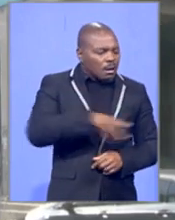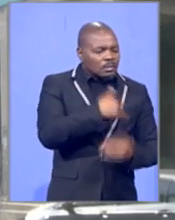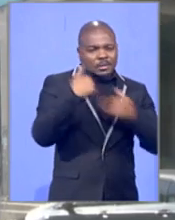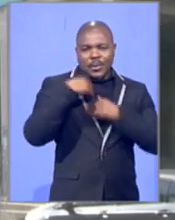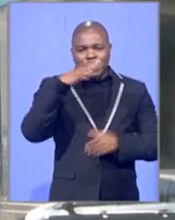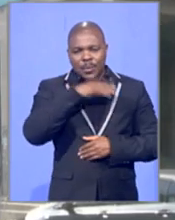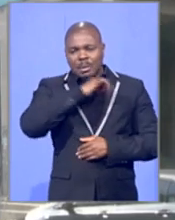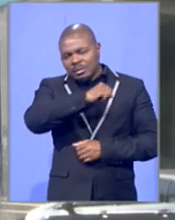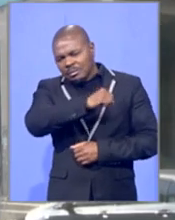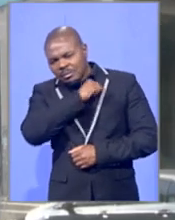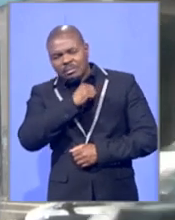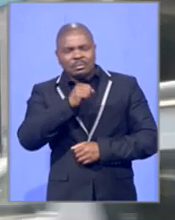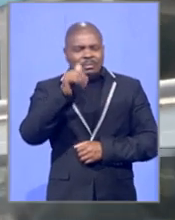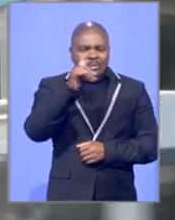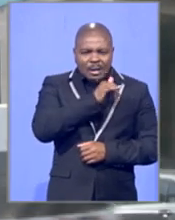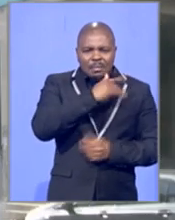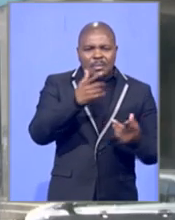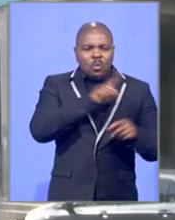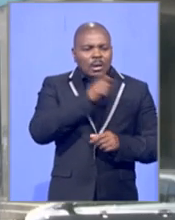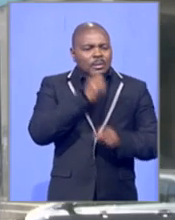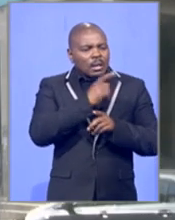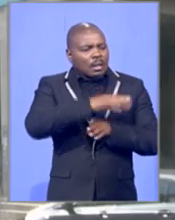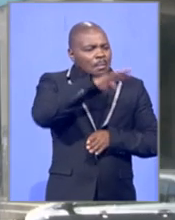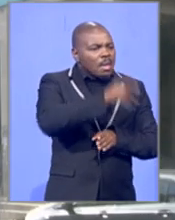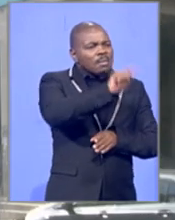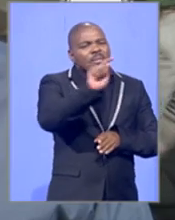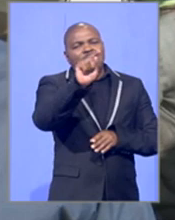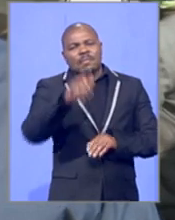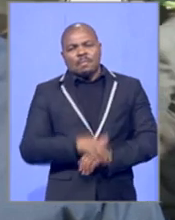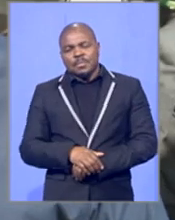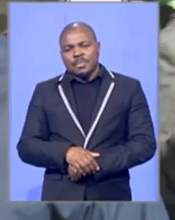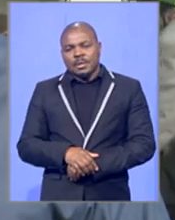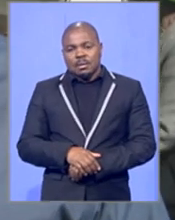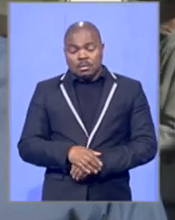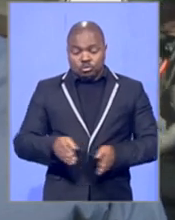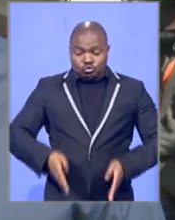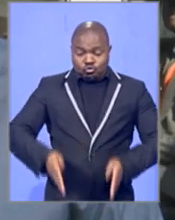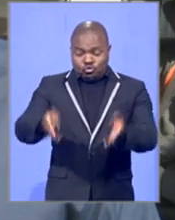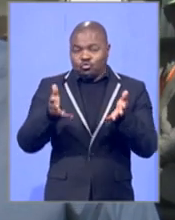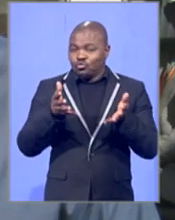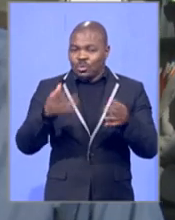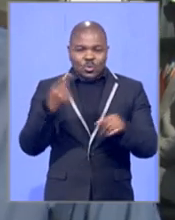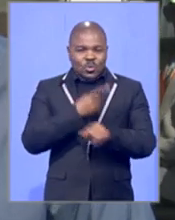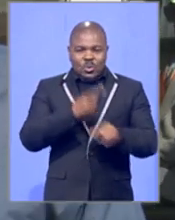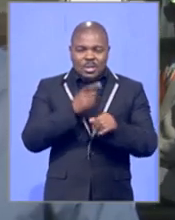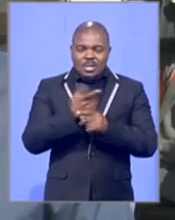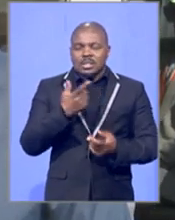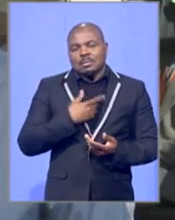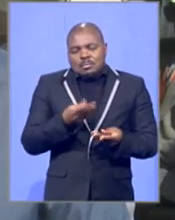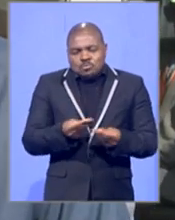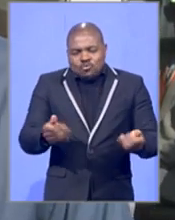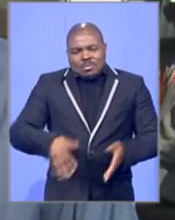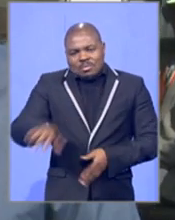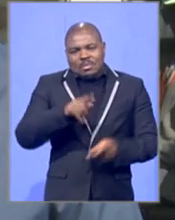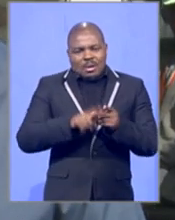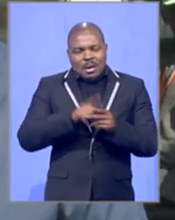reng ra tsamaya teng hoba di-taxi di re palamisetsa hotlhe mo re palamang teng. Maemo a ditsela o se tlwaelegile gore ditsela tsa rena ke di-gravel pata